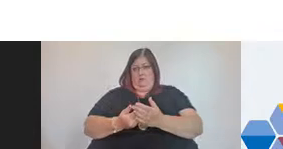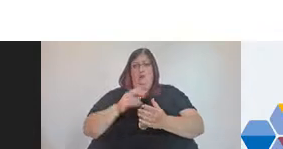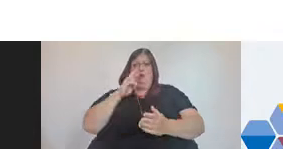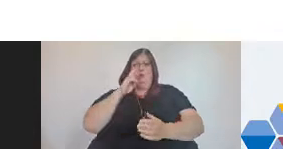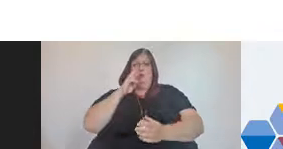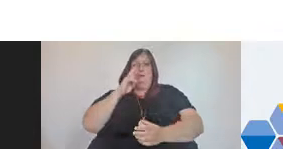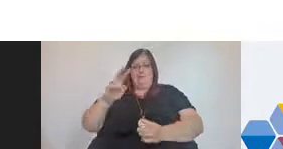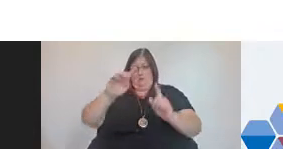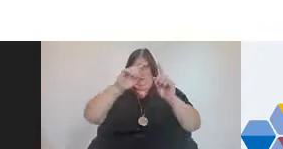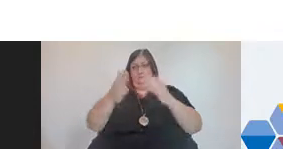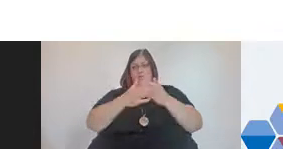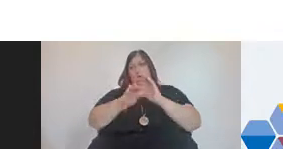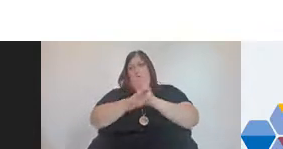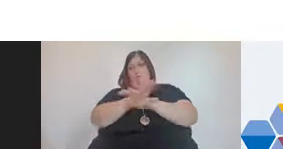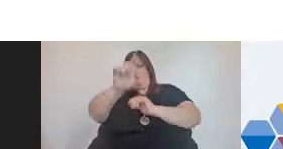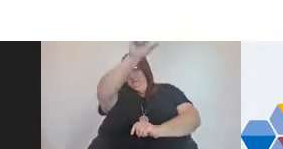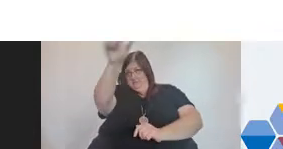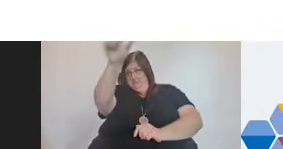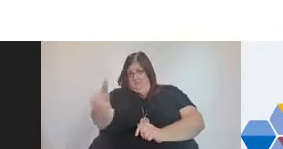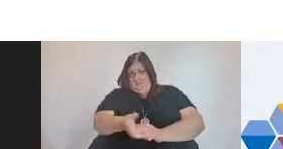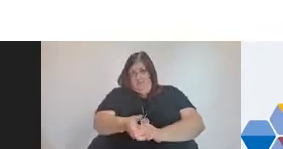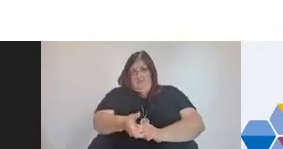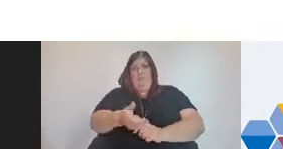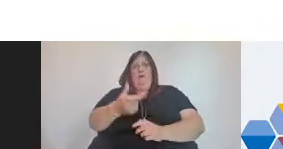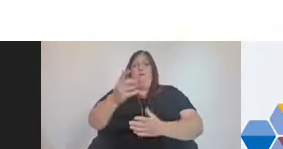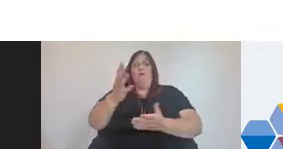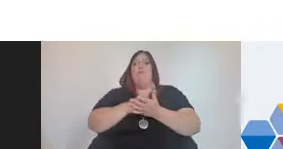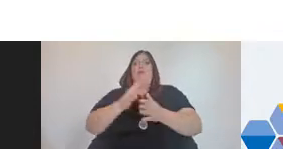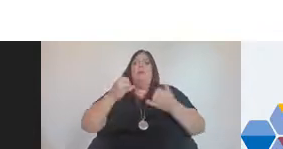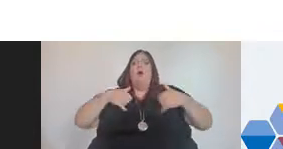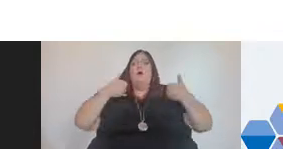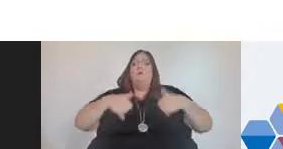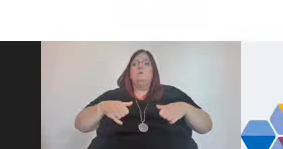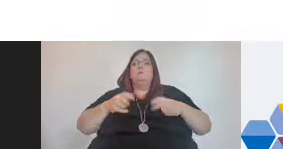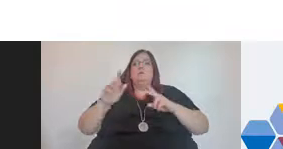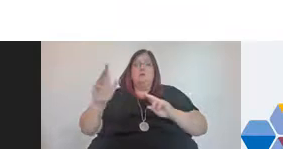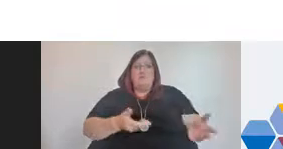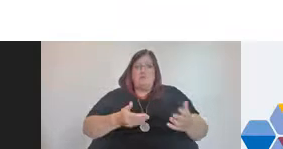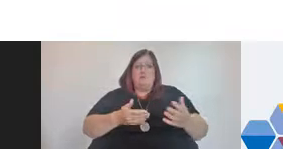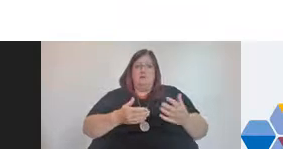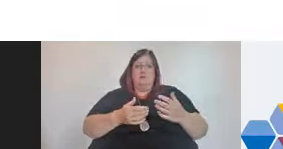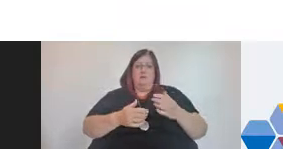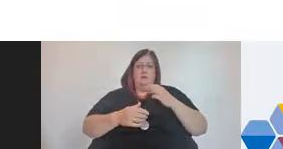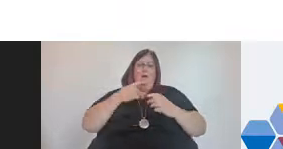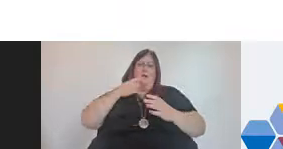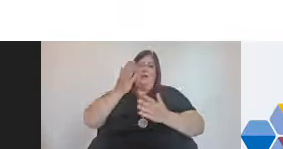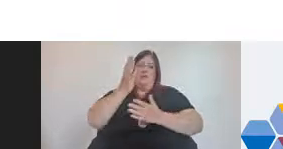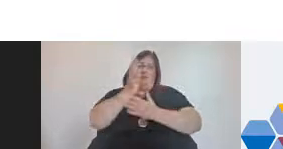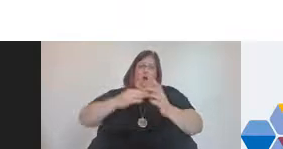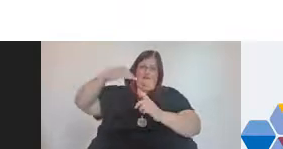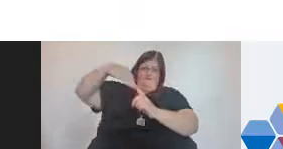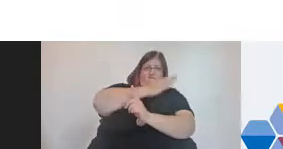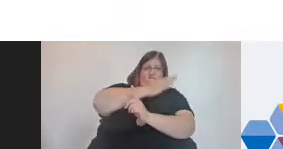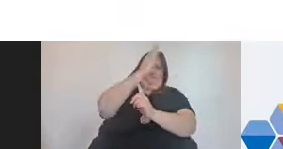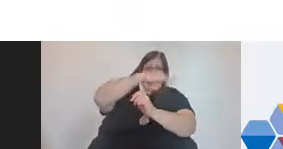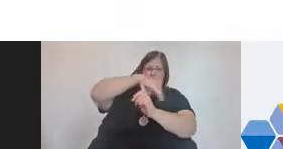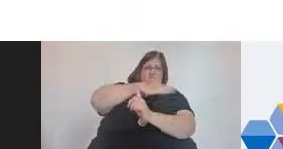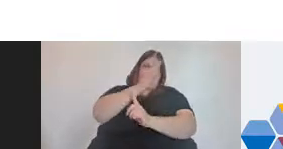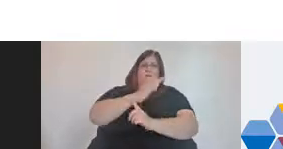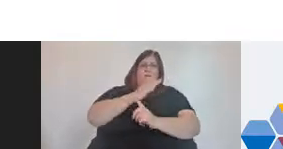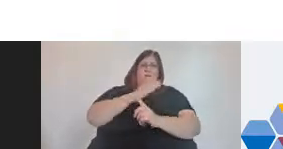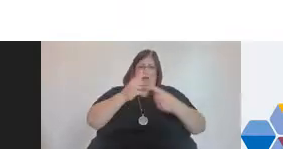right represents the spend on acute services, so that's about half of what we spend. And then the other half is spread over